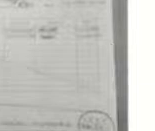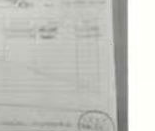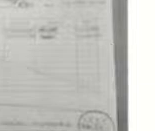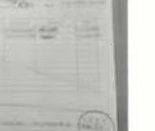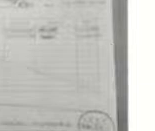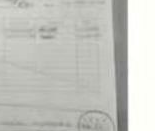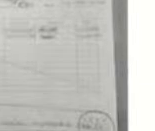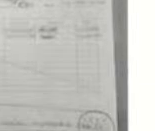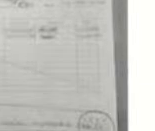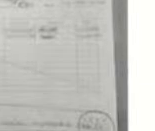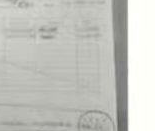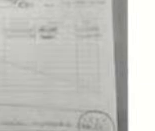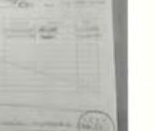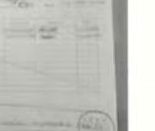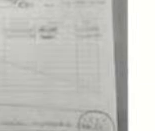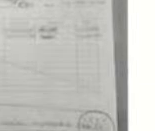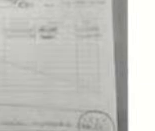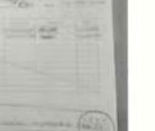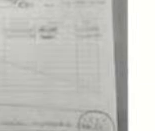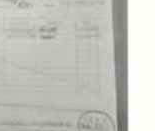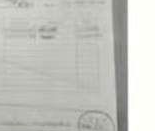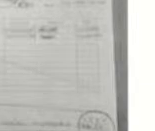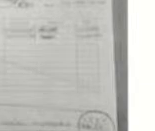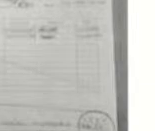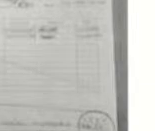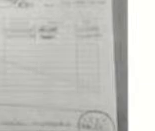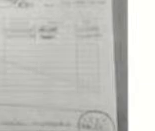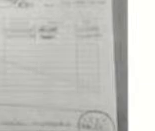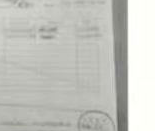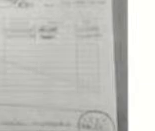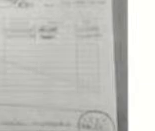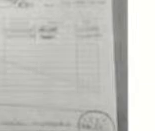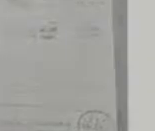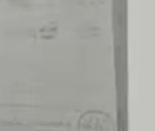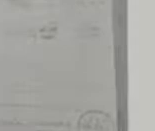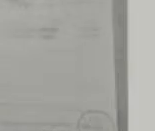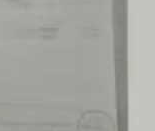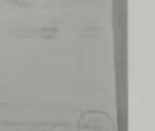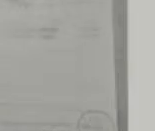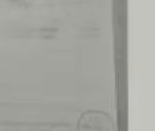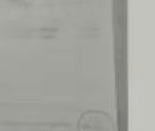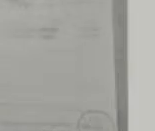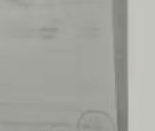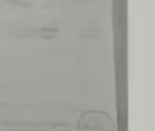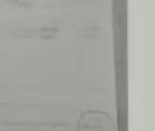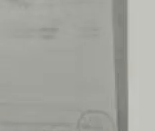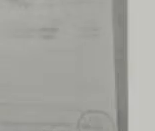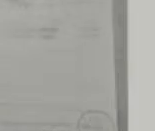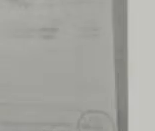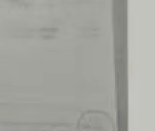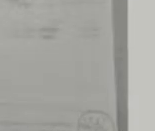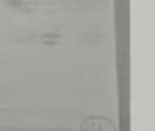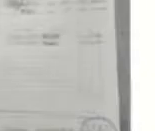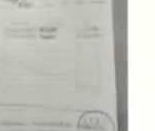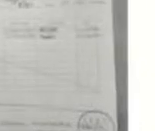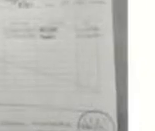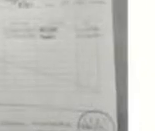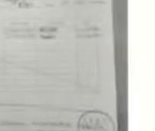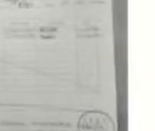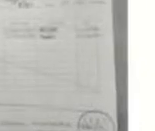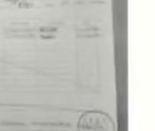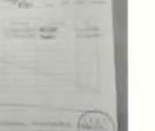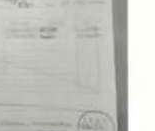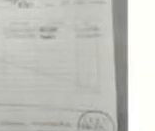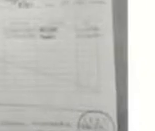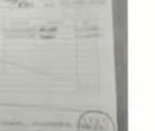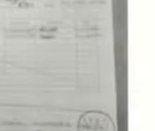come to the conclusion that there are votes that are unaccounted for. And we are telling him that is not how we do it. Okay? Turnouts, we give